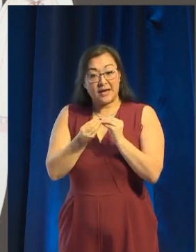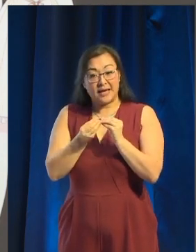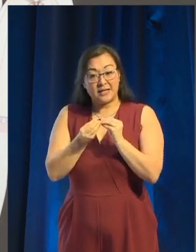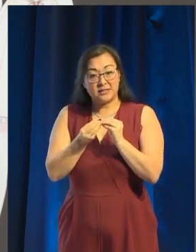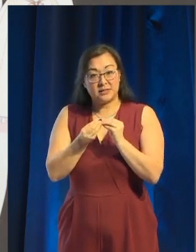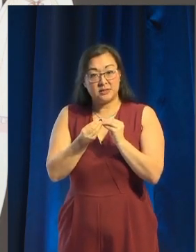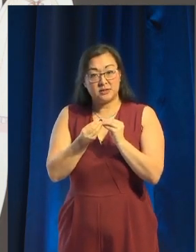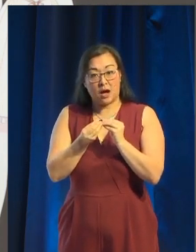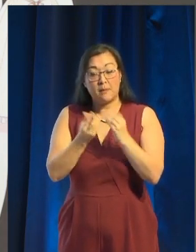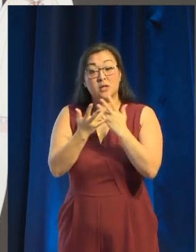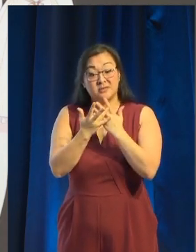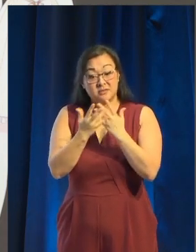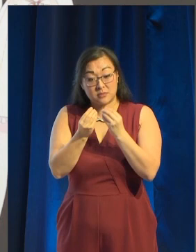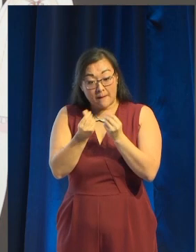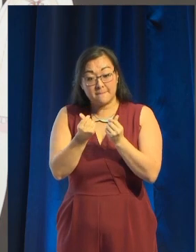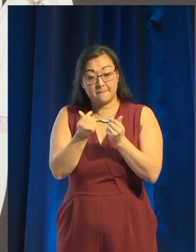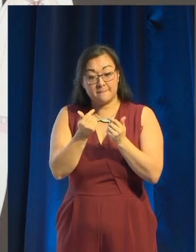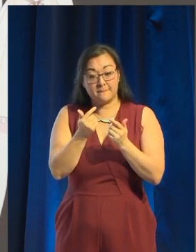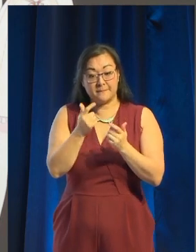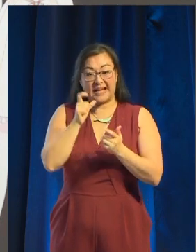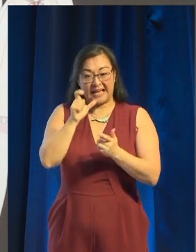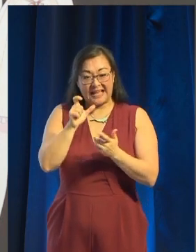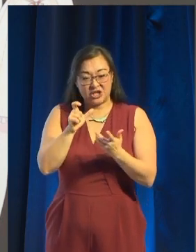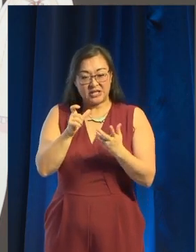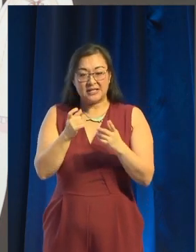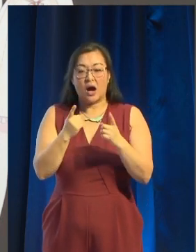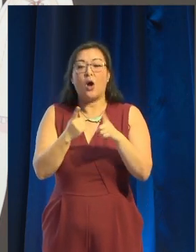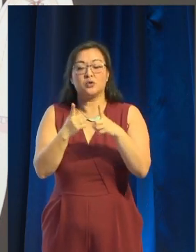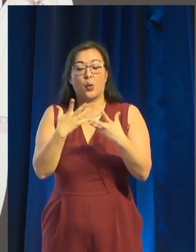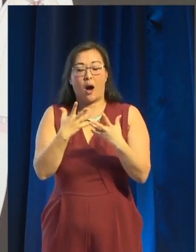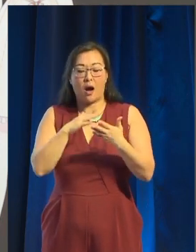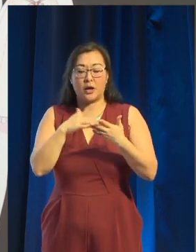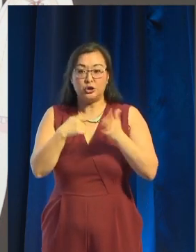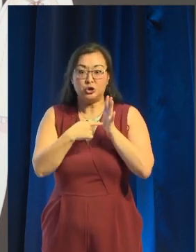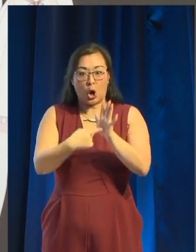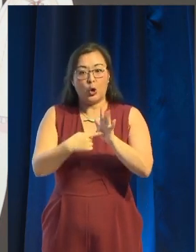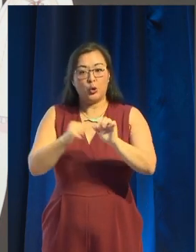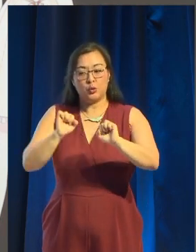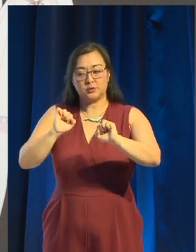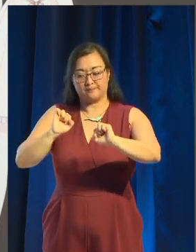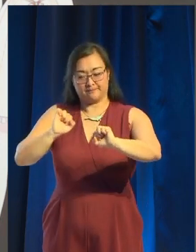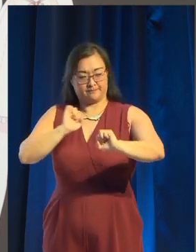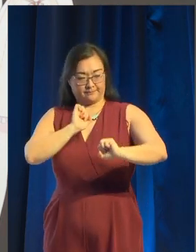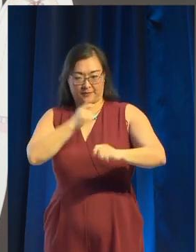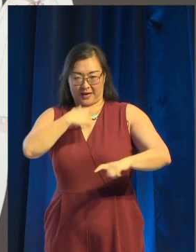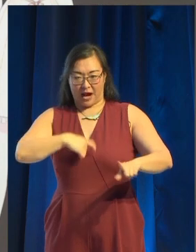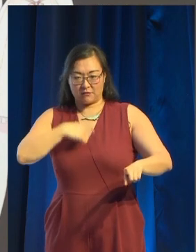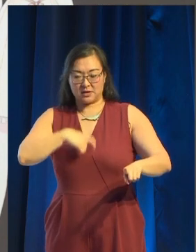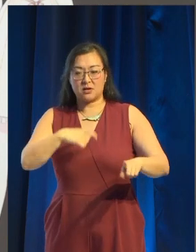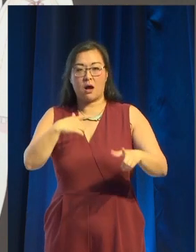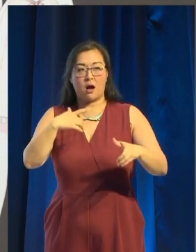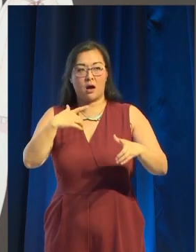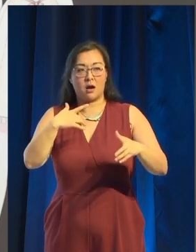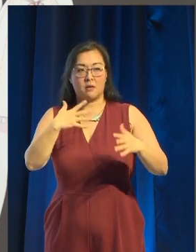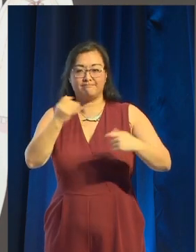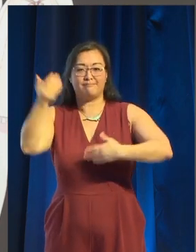or arguing with friends, or learning lessons. I used feelings and sensation rather than